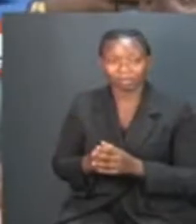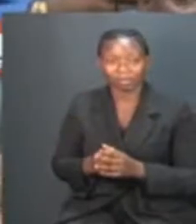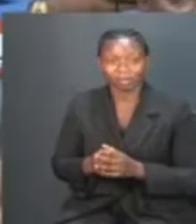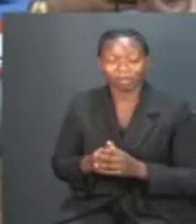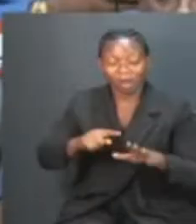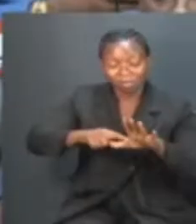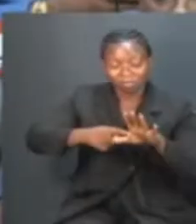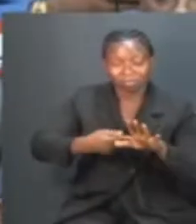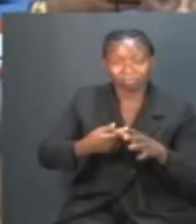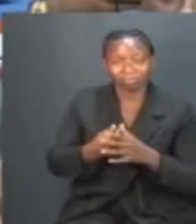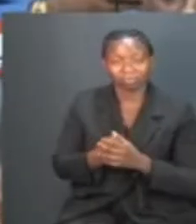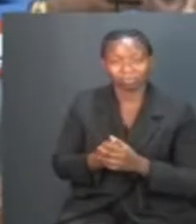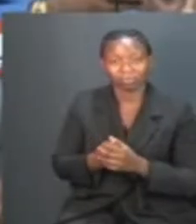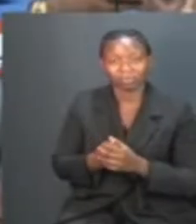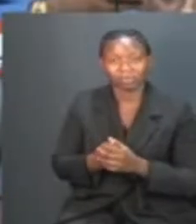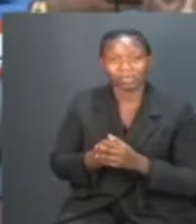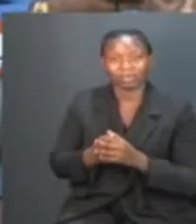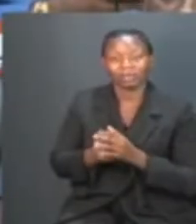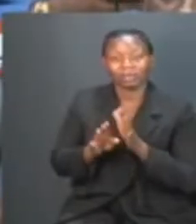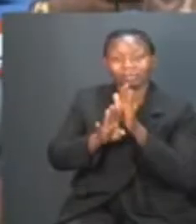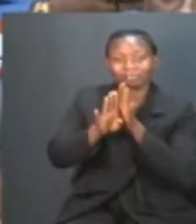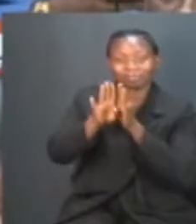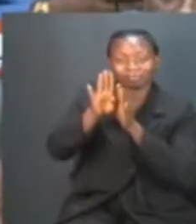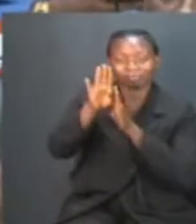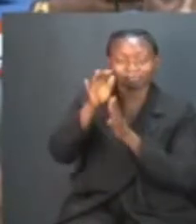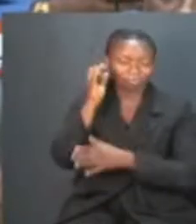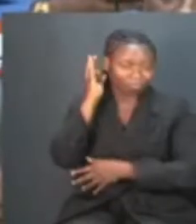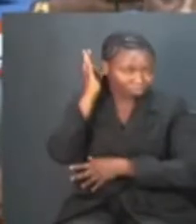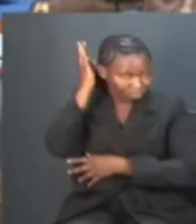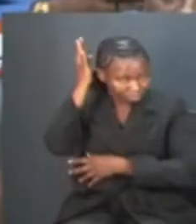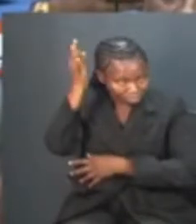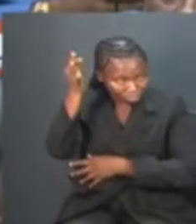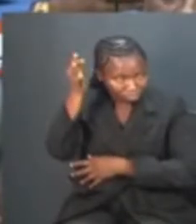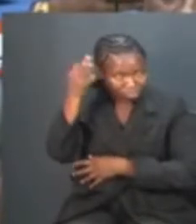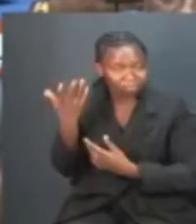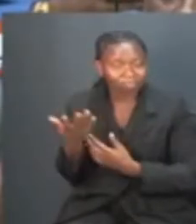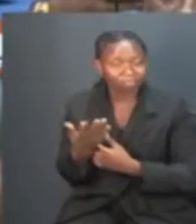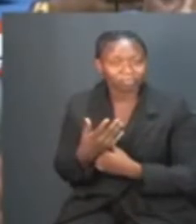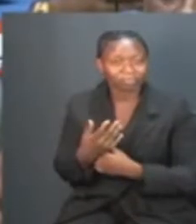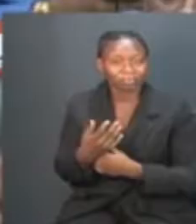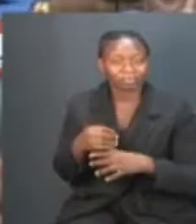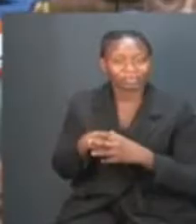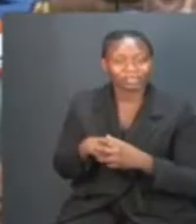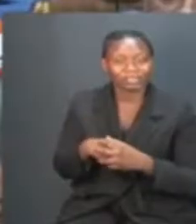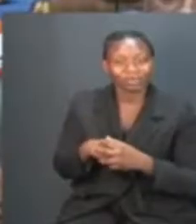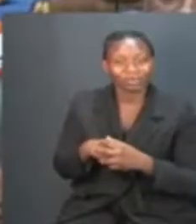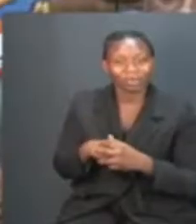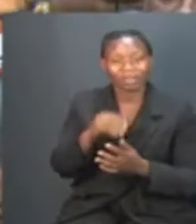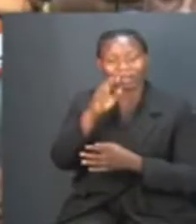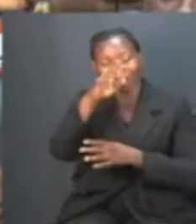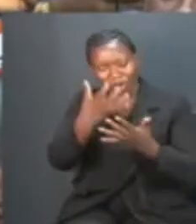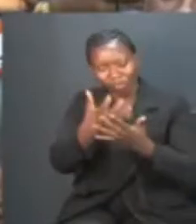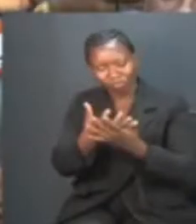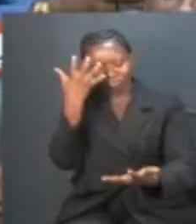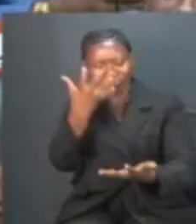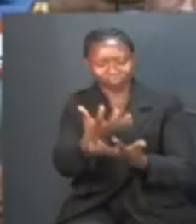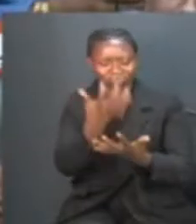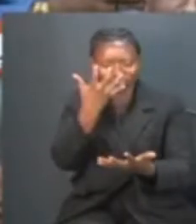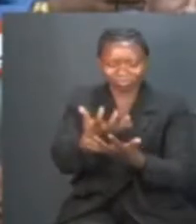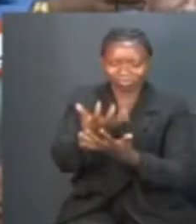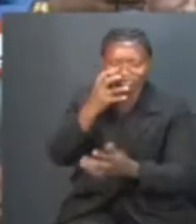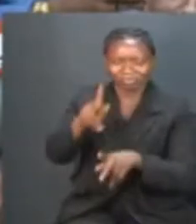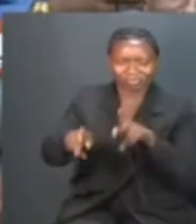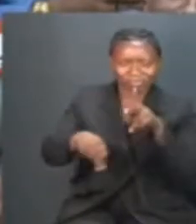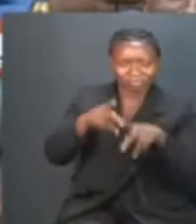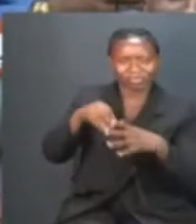the beginning, building the future Bill Gates, the future Elon Musk, and the big boys in the